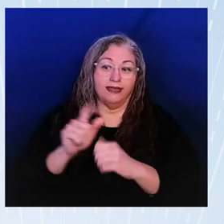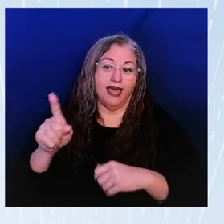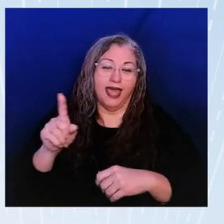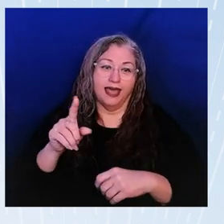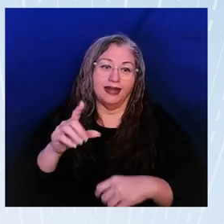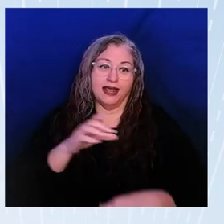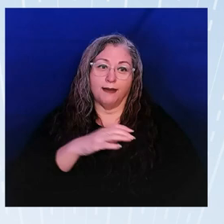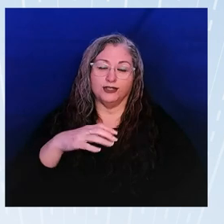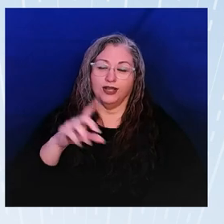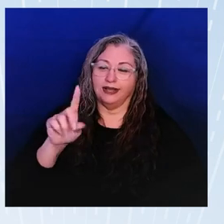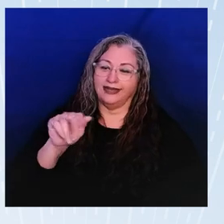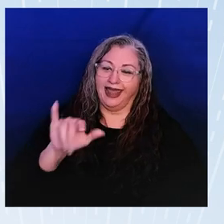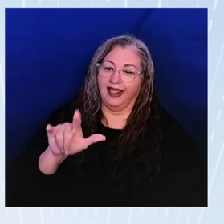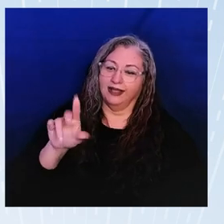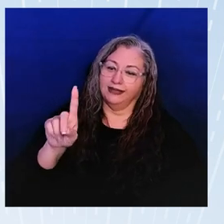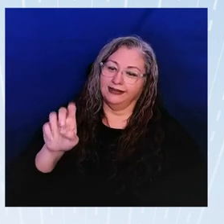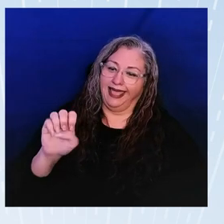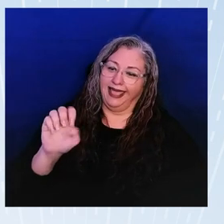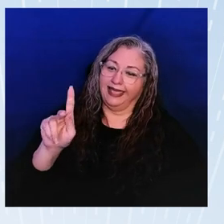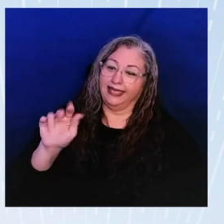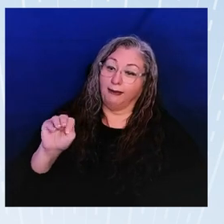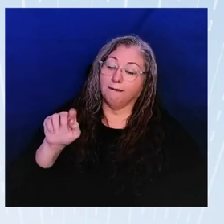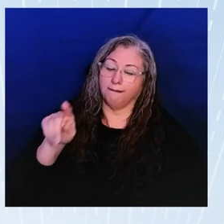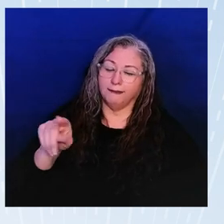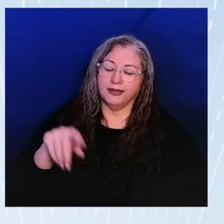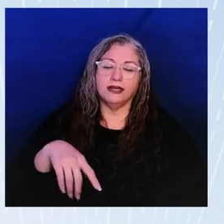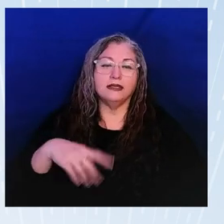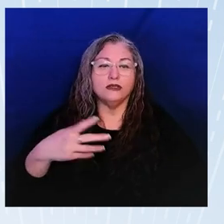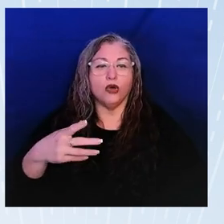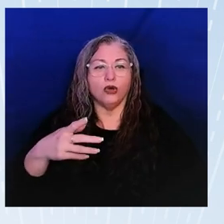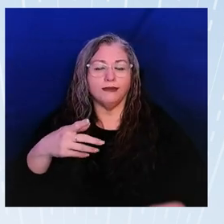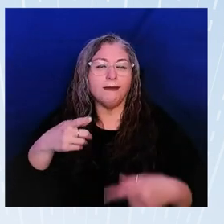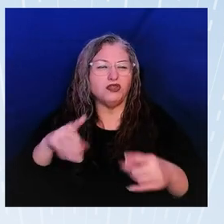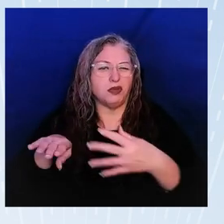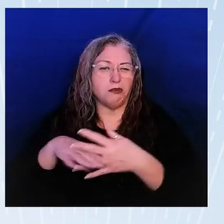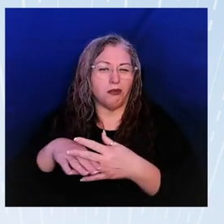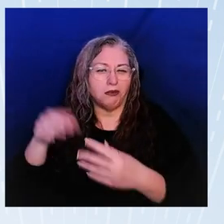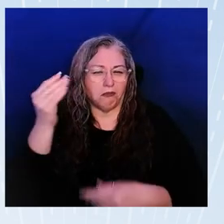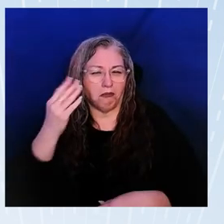about. So when during the break, okay.